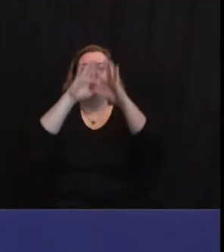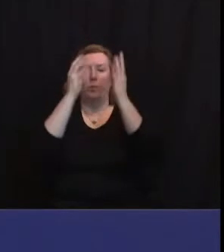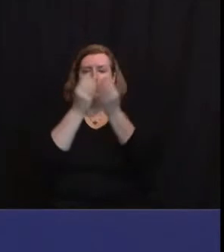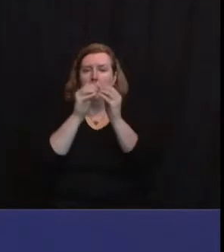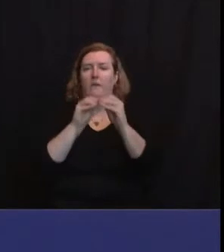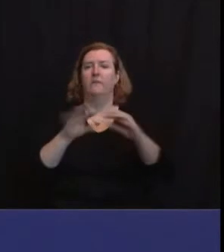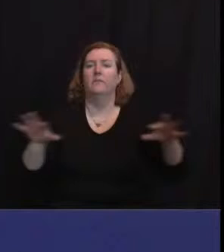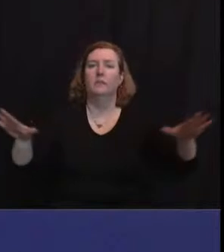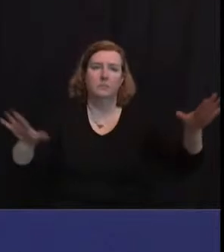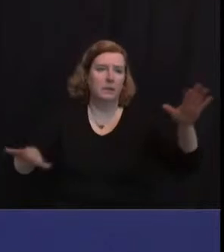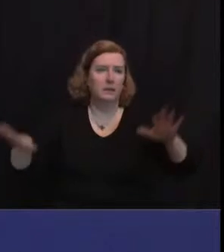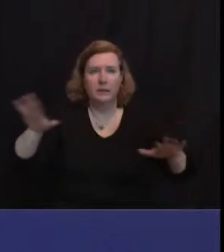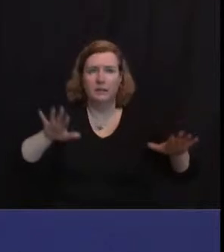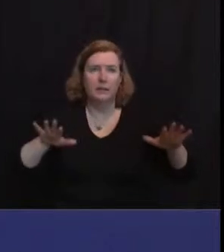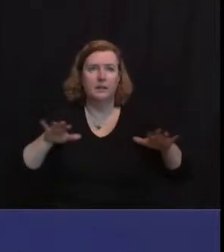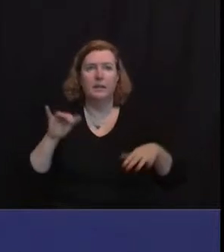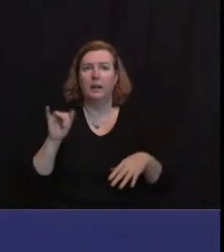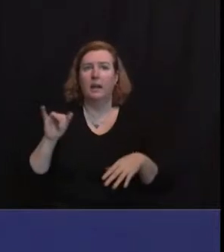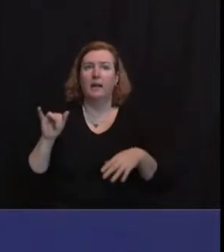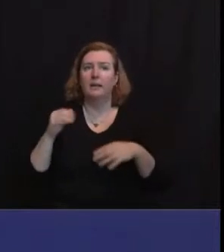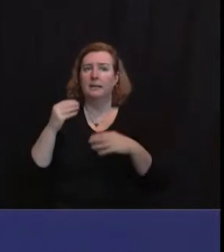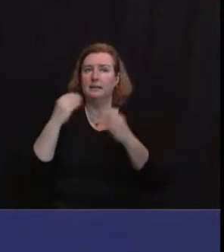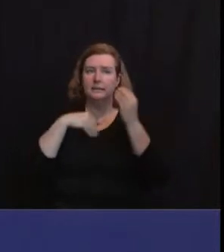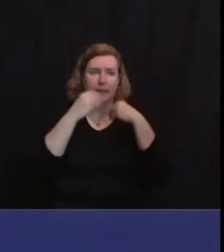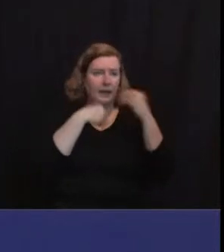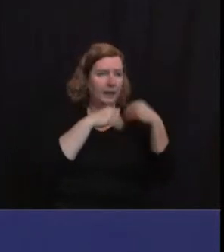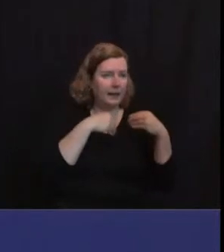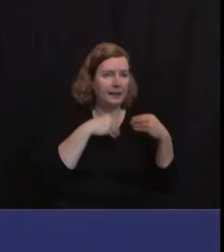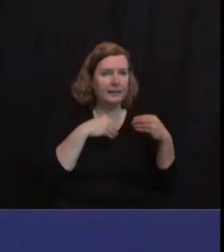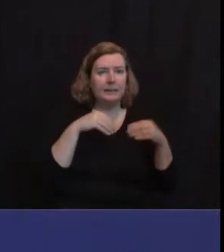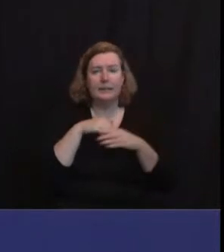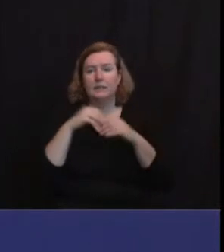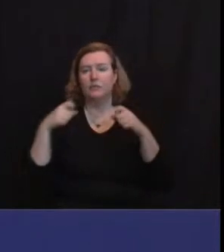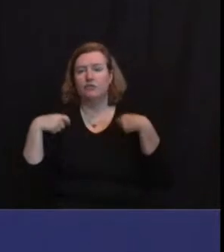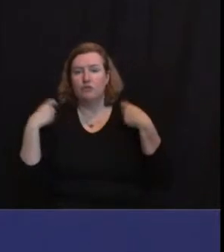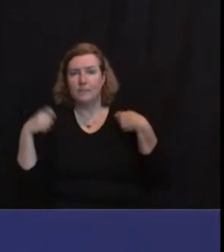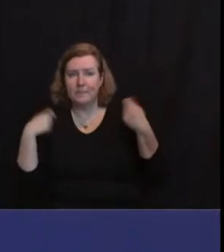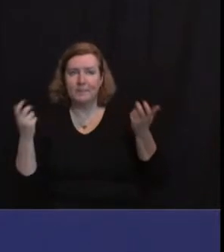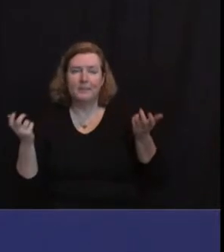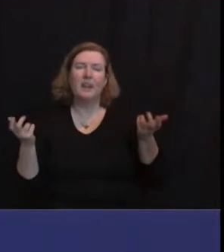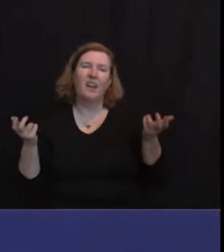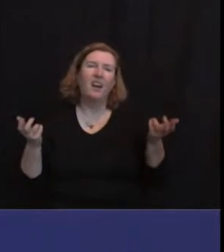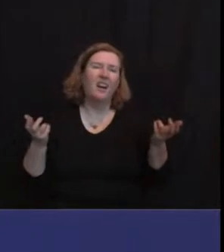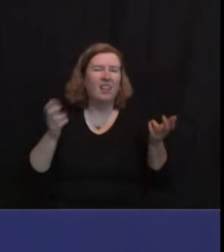things like dining, indoor gyms, et cetera.